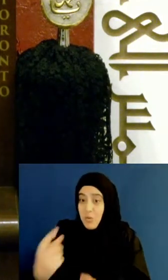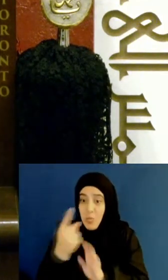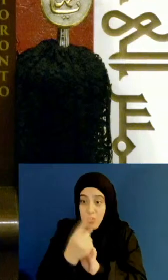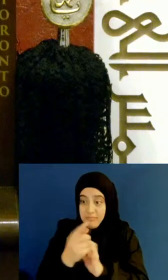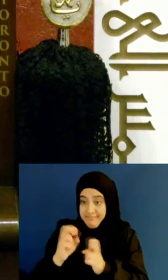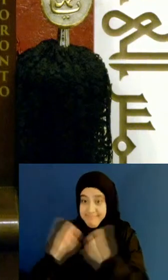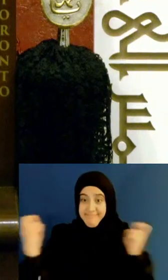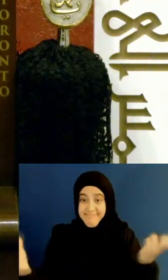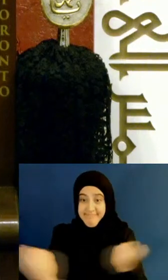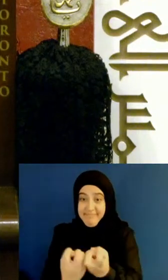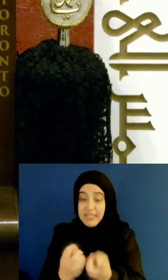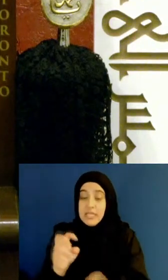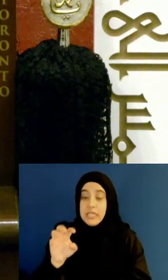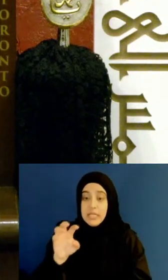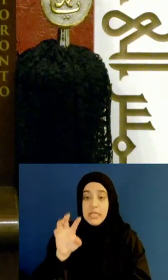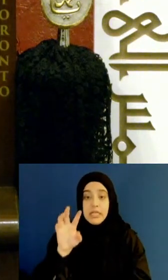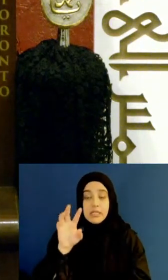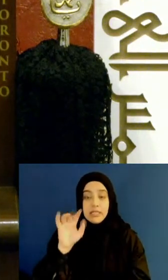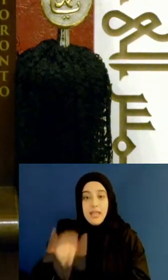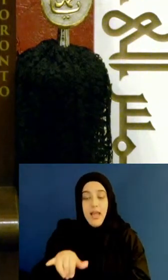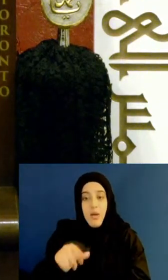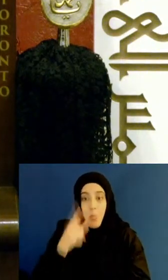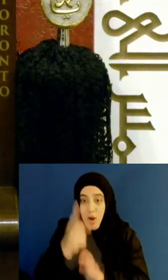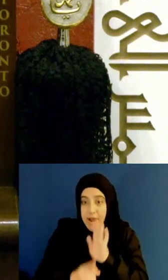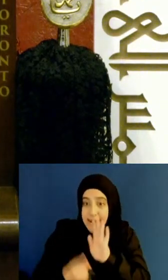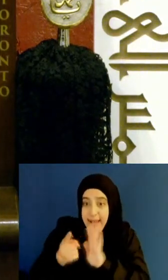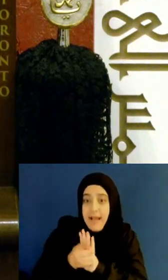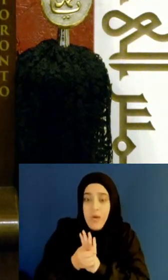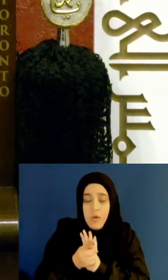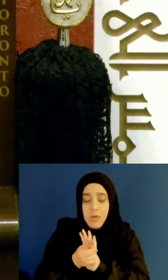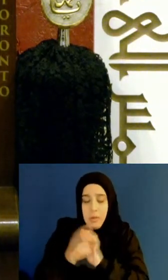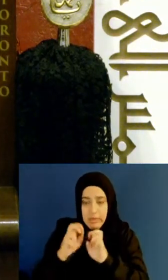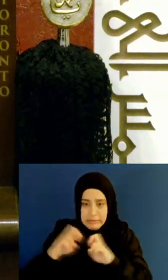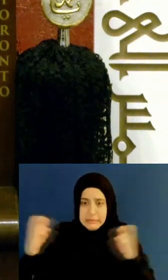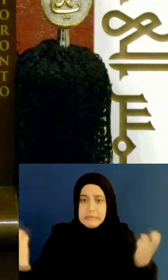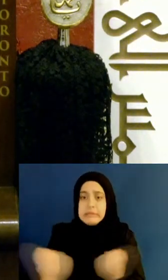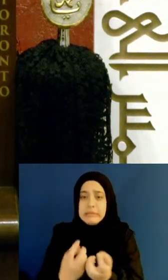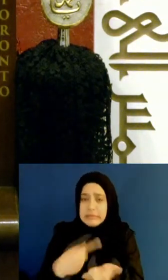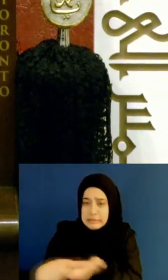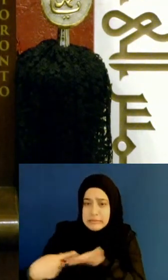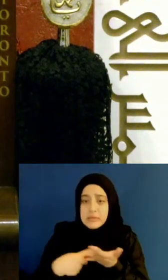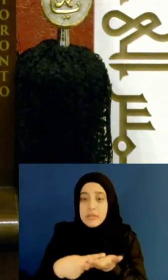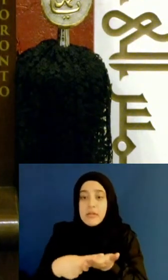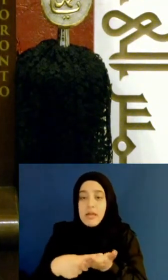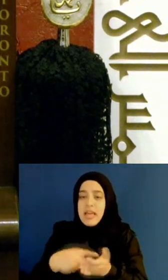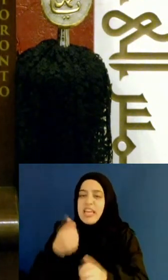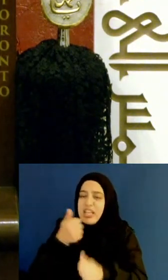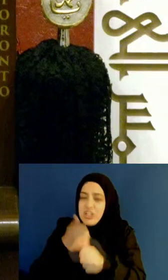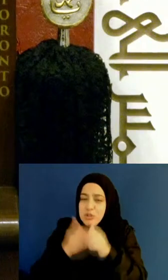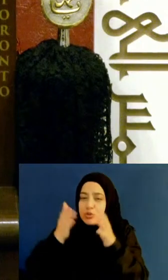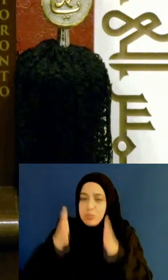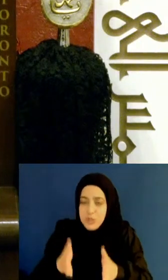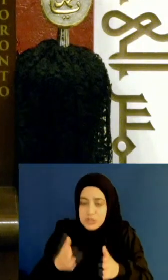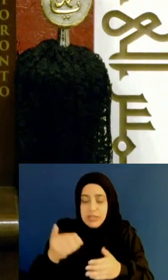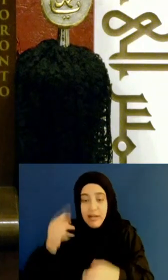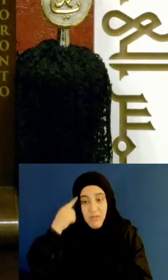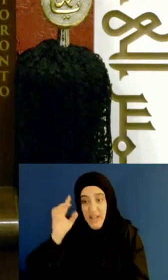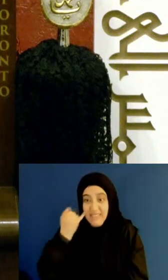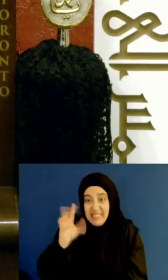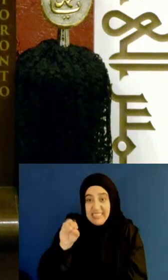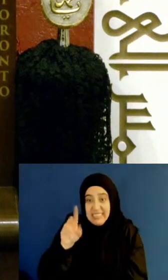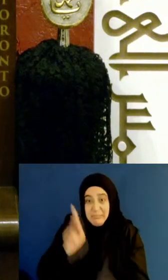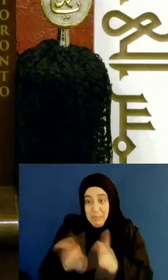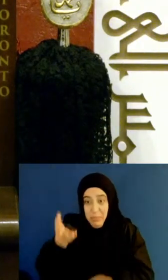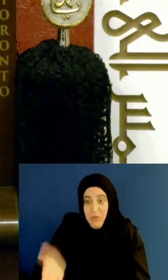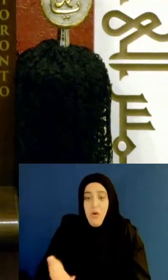person has got an equal share of the eye contact from Rasulullah. Such that the historians mentioned, the companions themselves